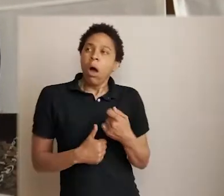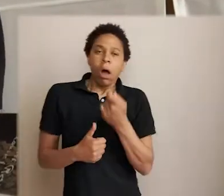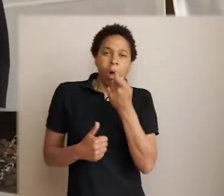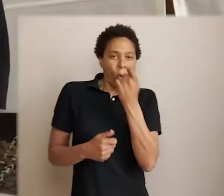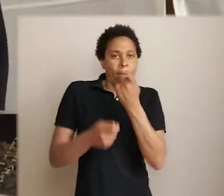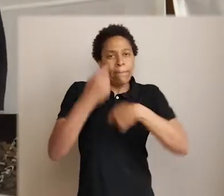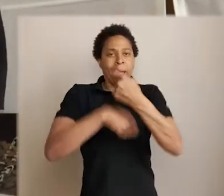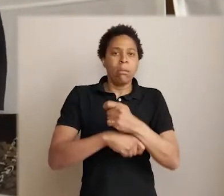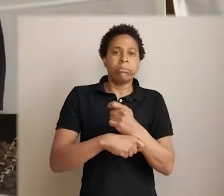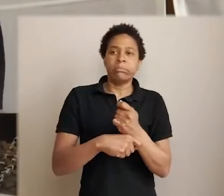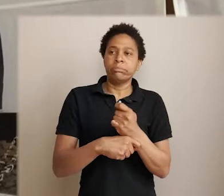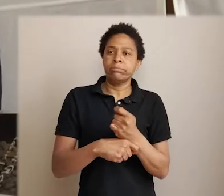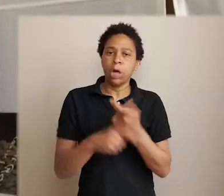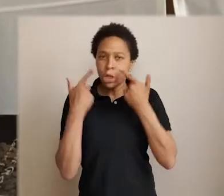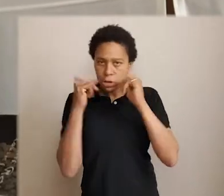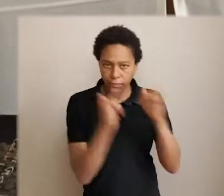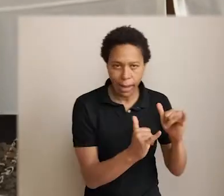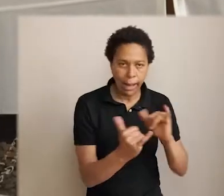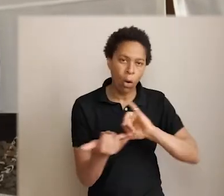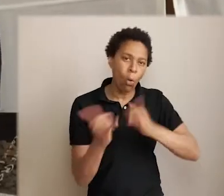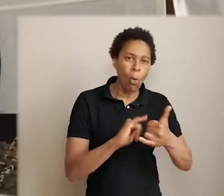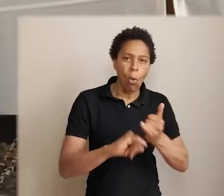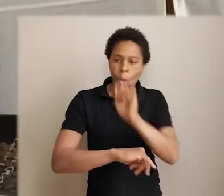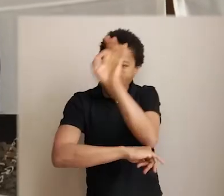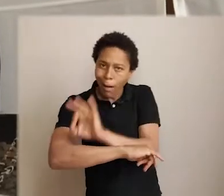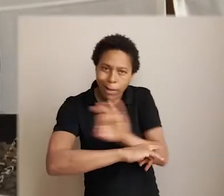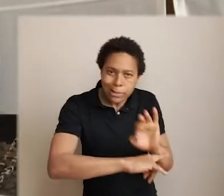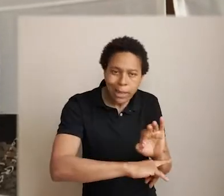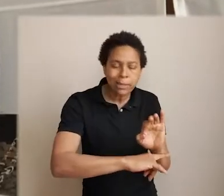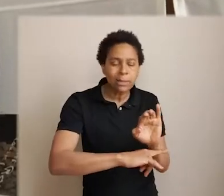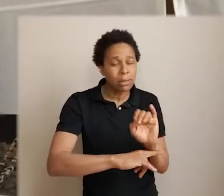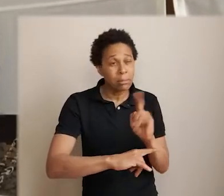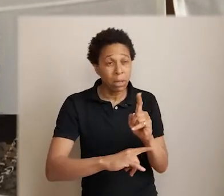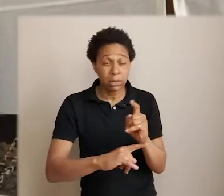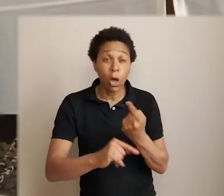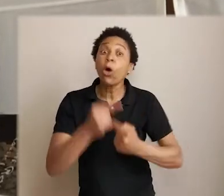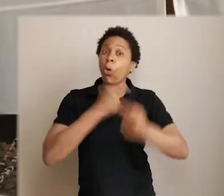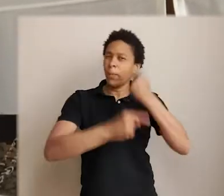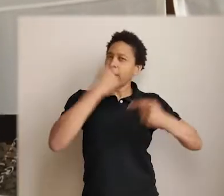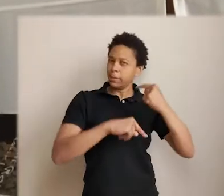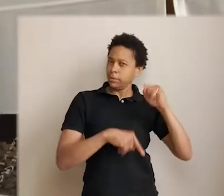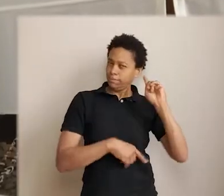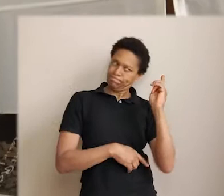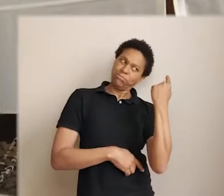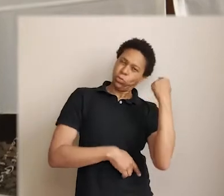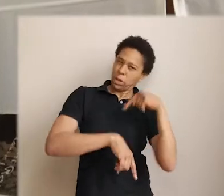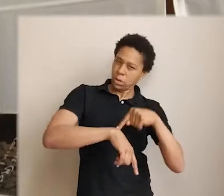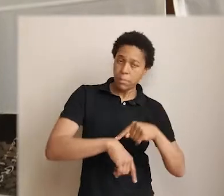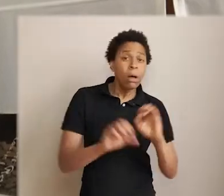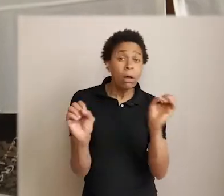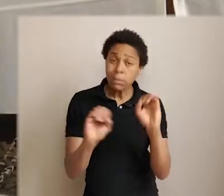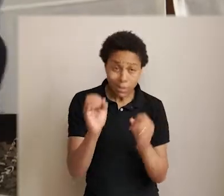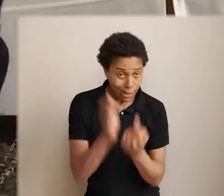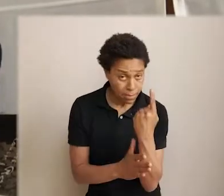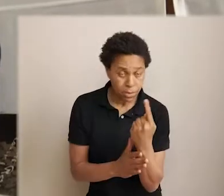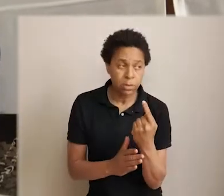into construction. But I'm going back. Going back to what happened, nothing happened other than